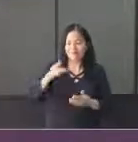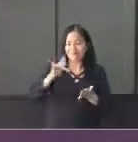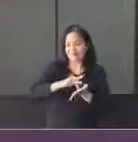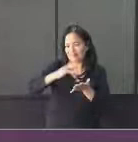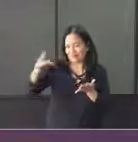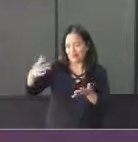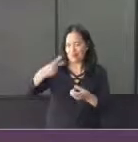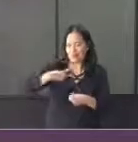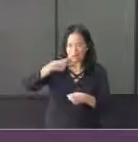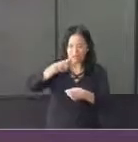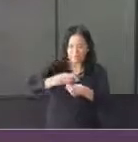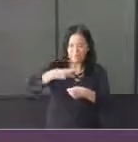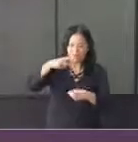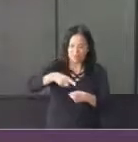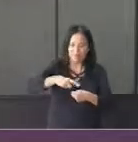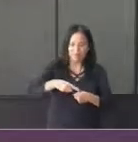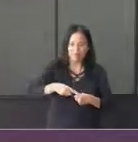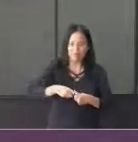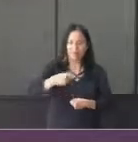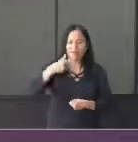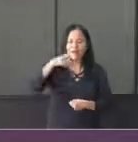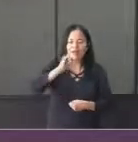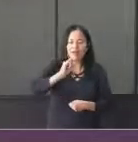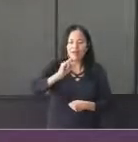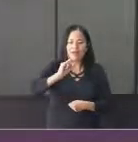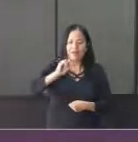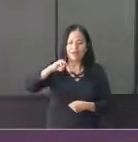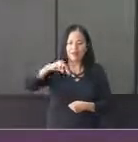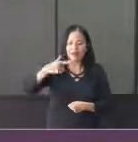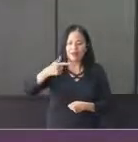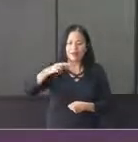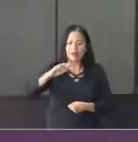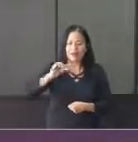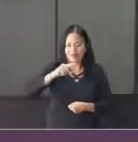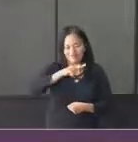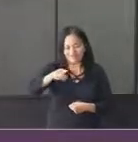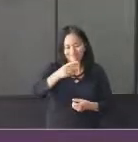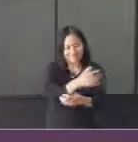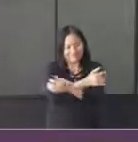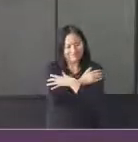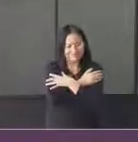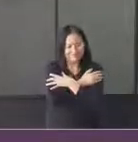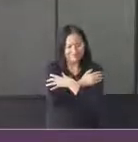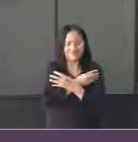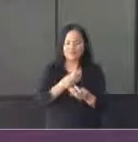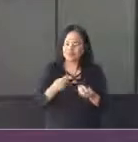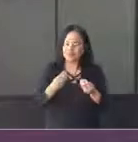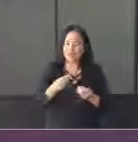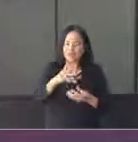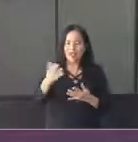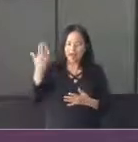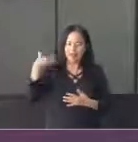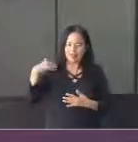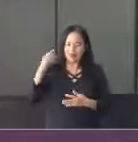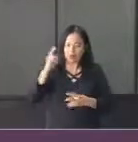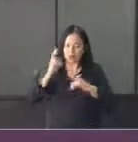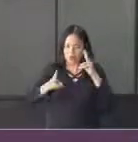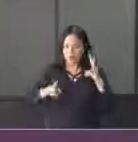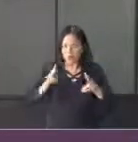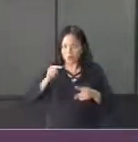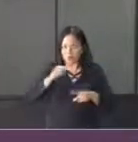Thank you so much for providing this space. Ingrid, thank you so much. We were able to